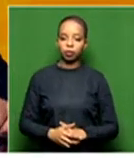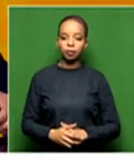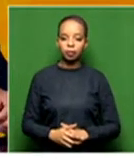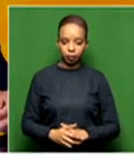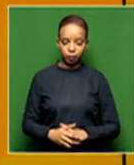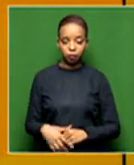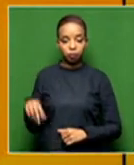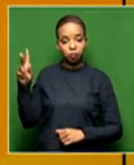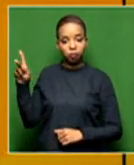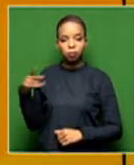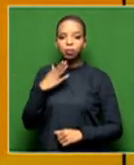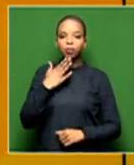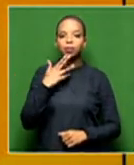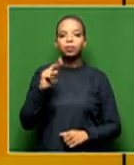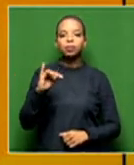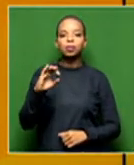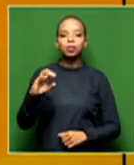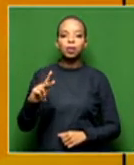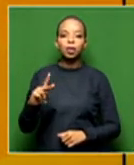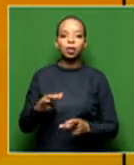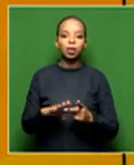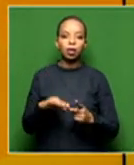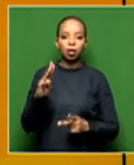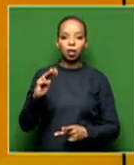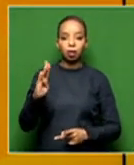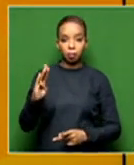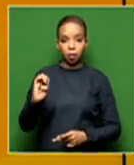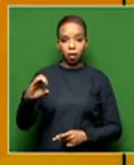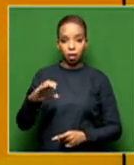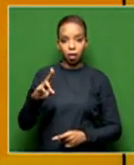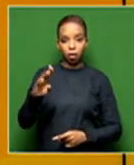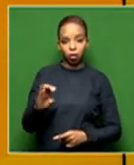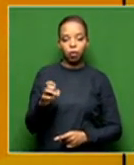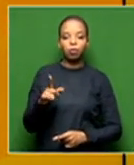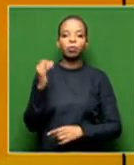was Nick Bradshaw and Matthew Becky talking to us about the three startups